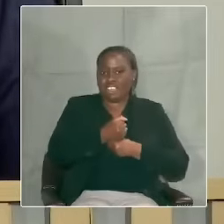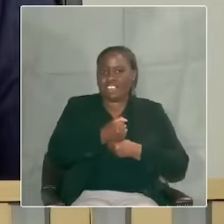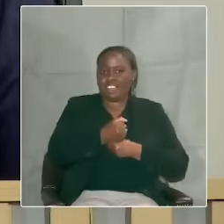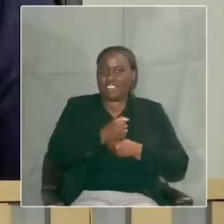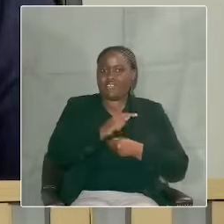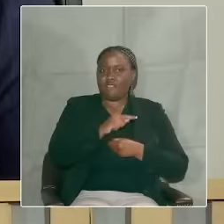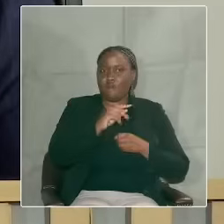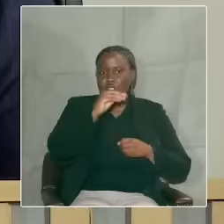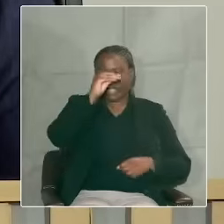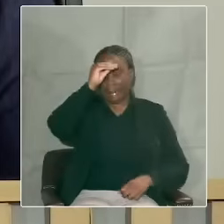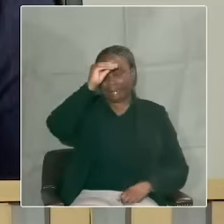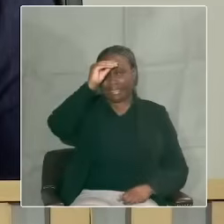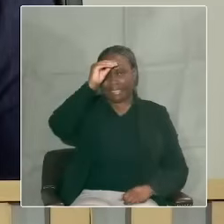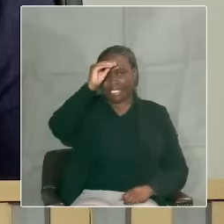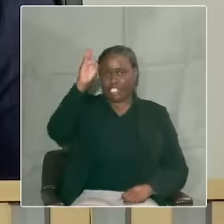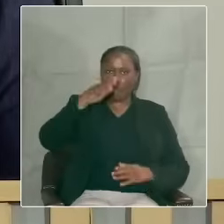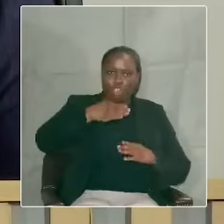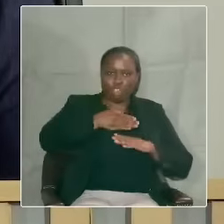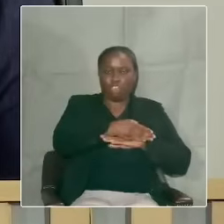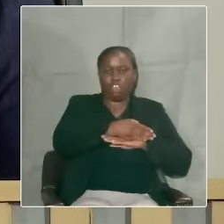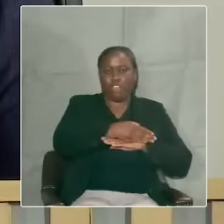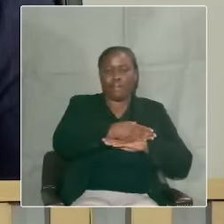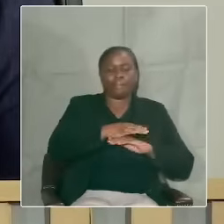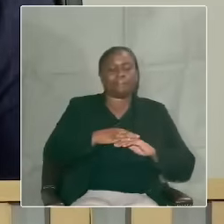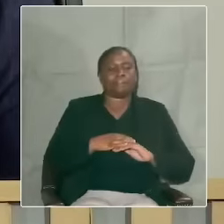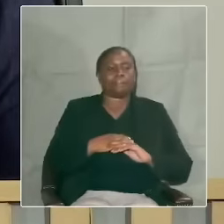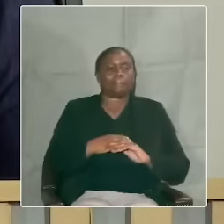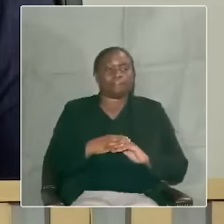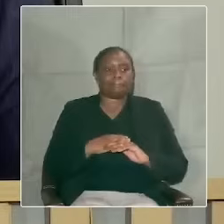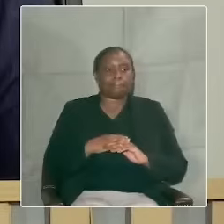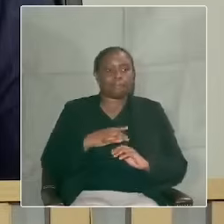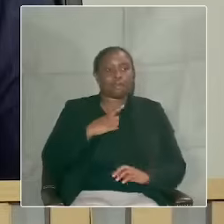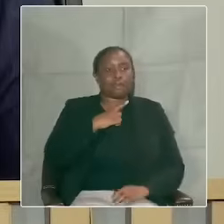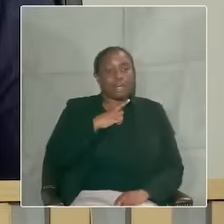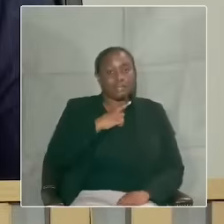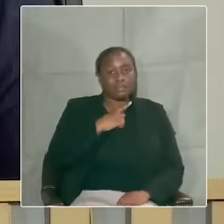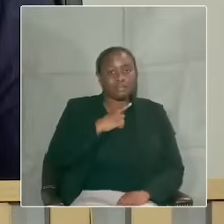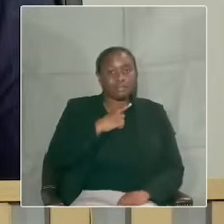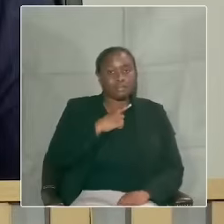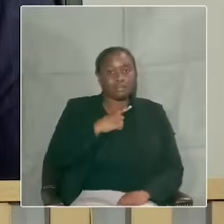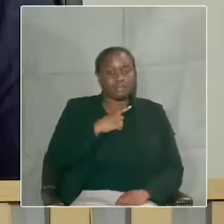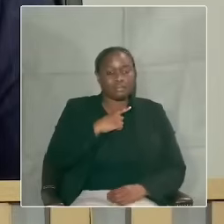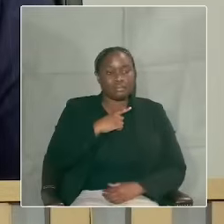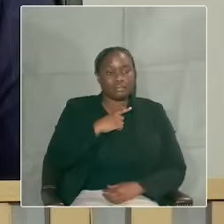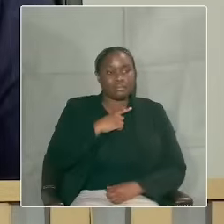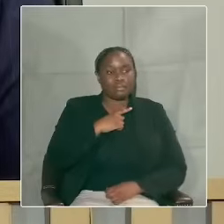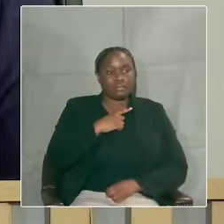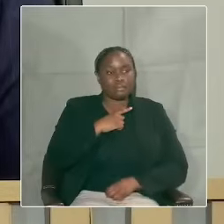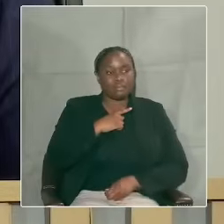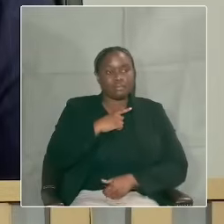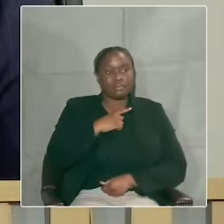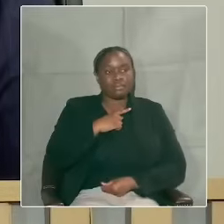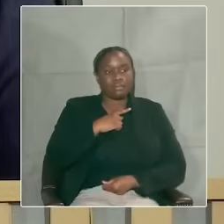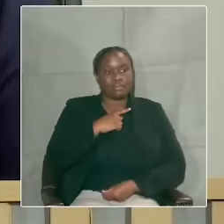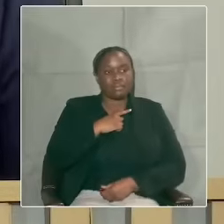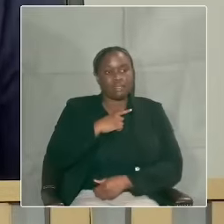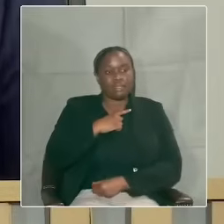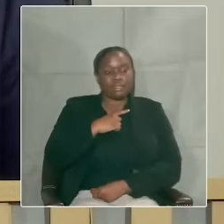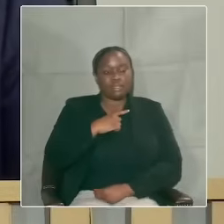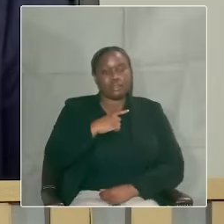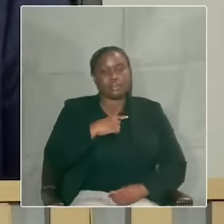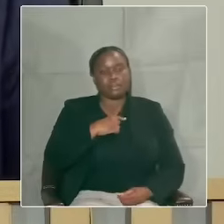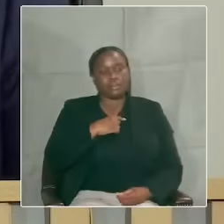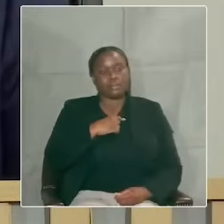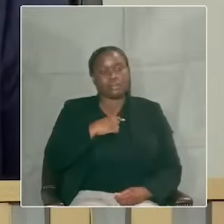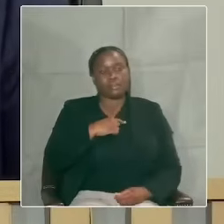the organization, SAPS, because it's going as far as even saying